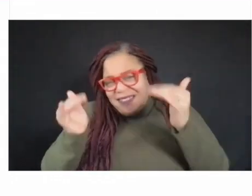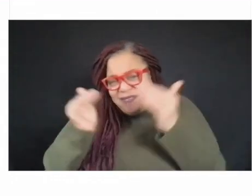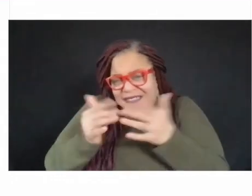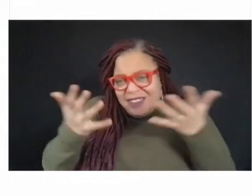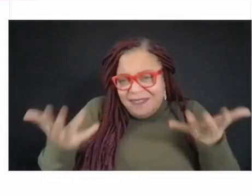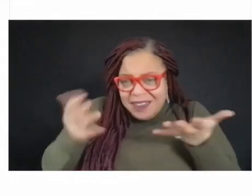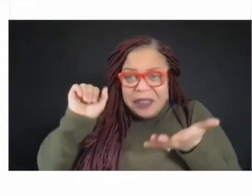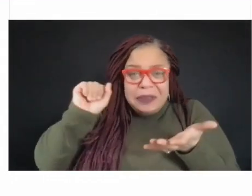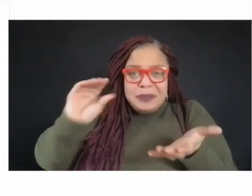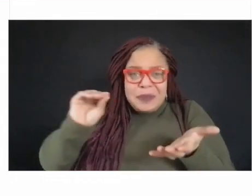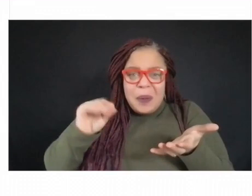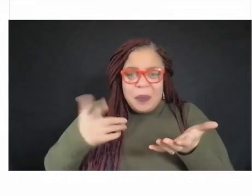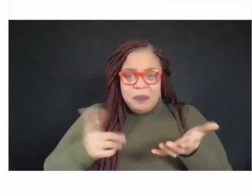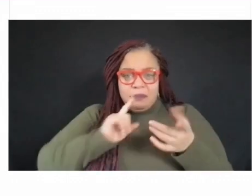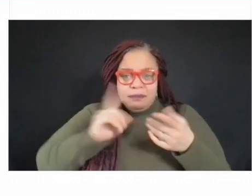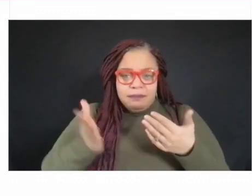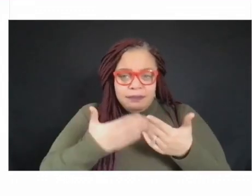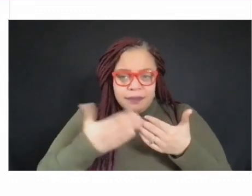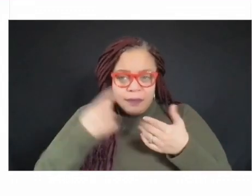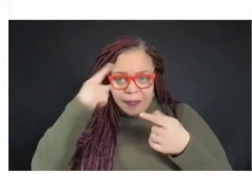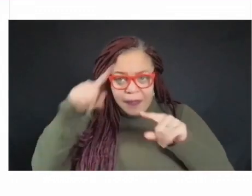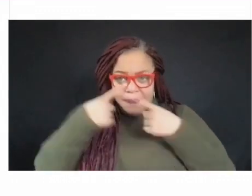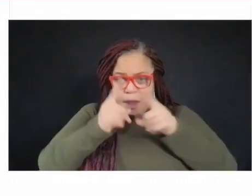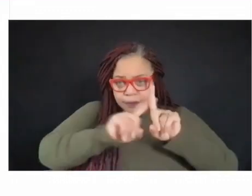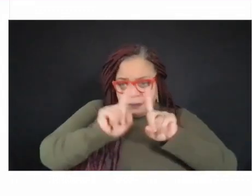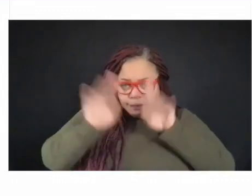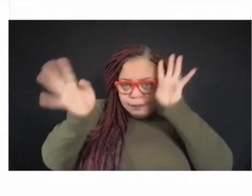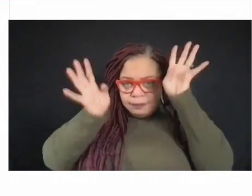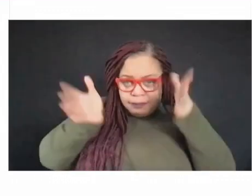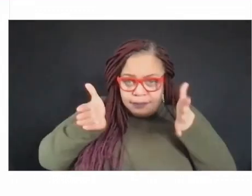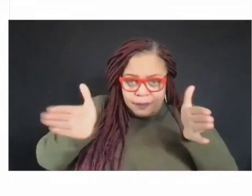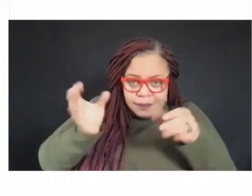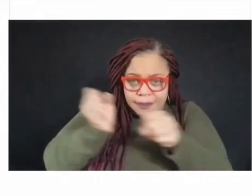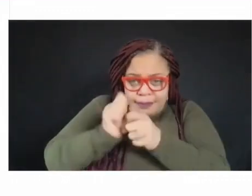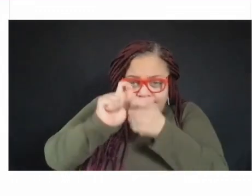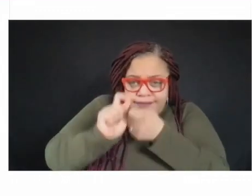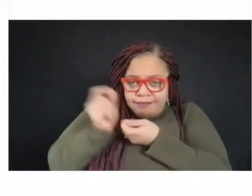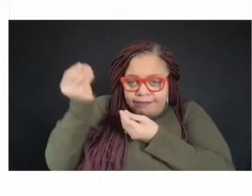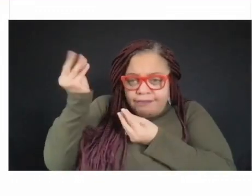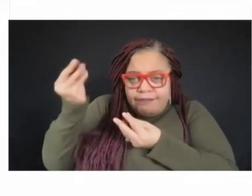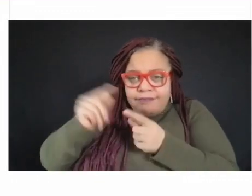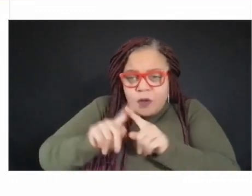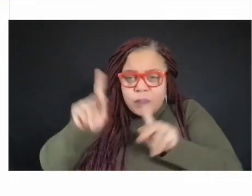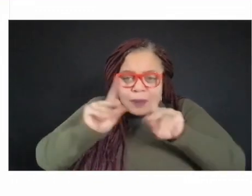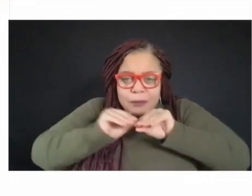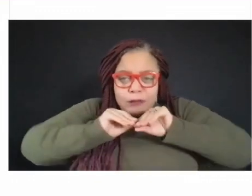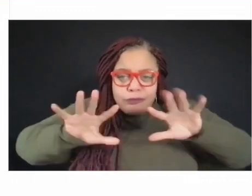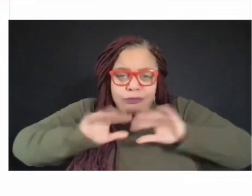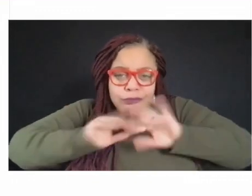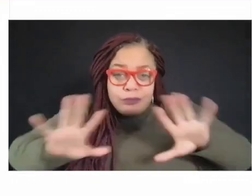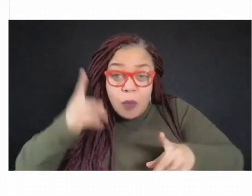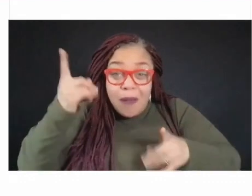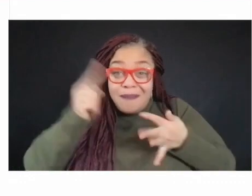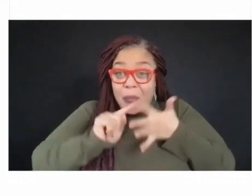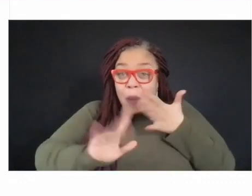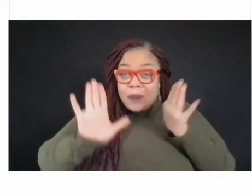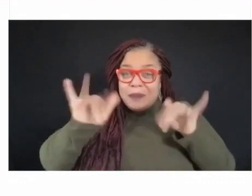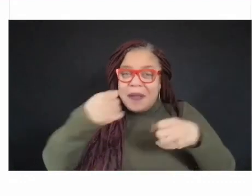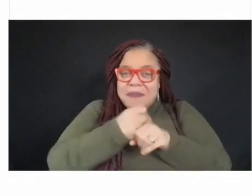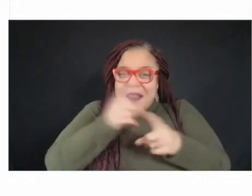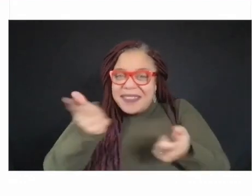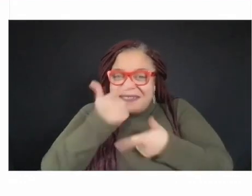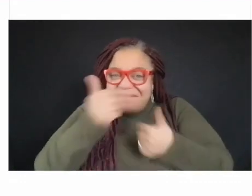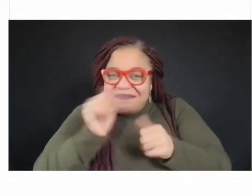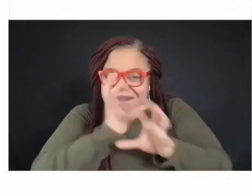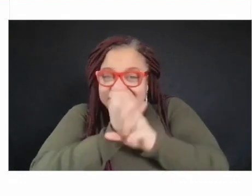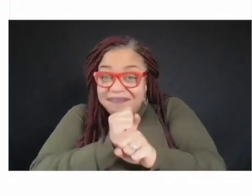creative ways to get certain information to people, and one of those is by making it entertaining. And I think also Dr. Osterholm did this very well when he went on Joe